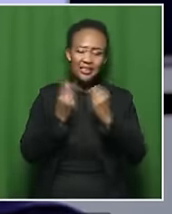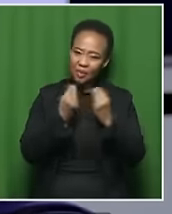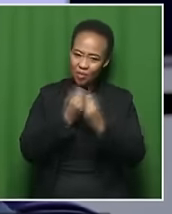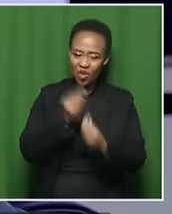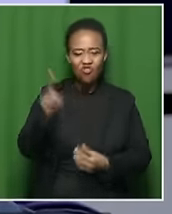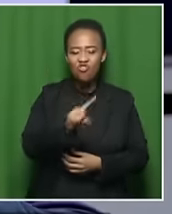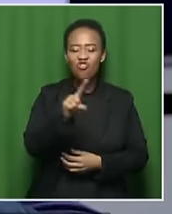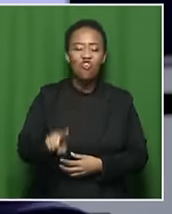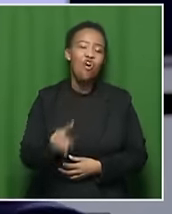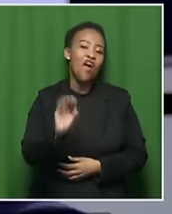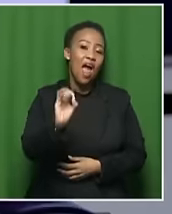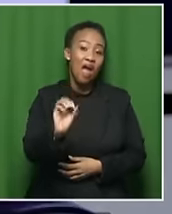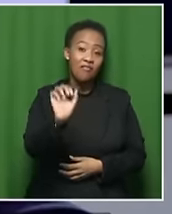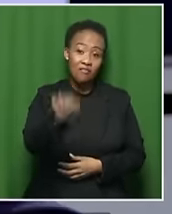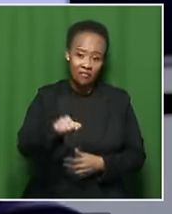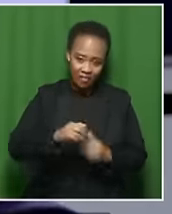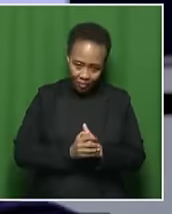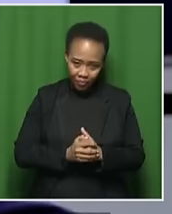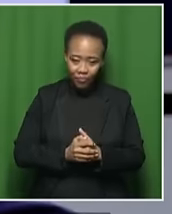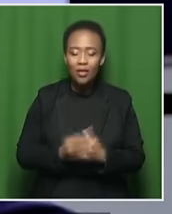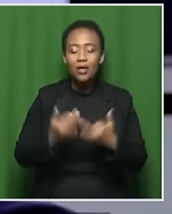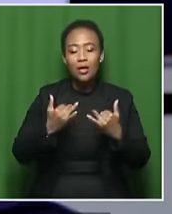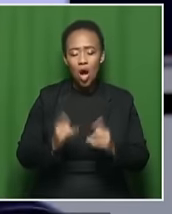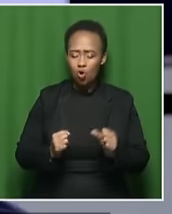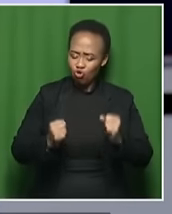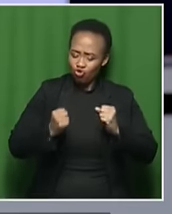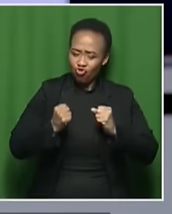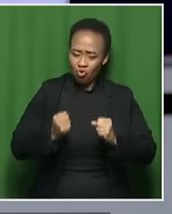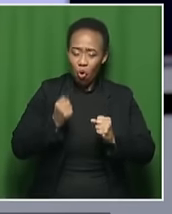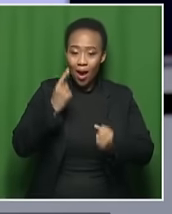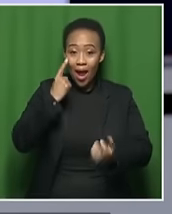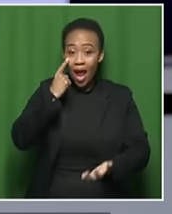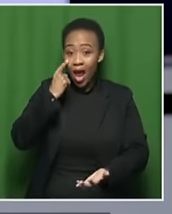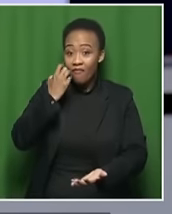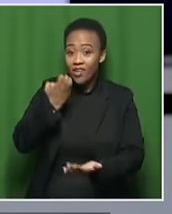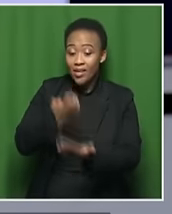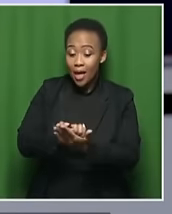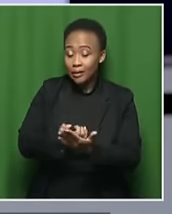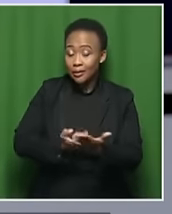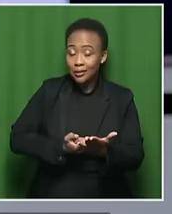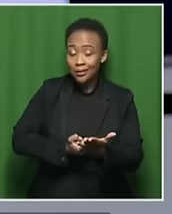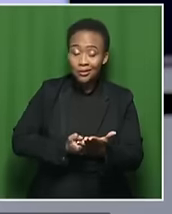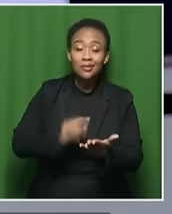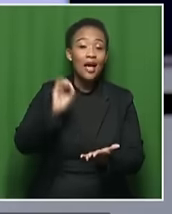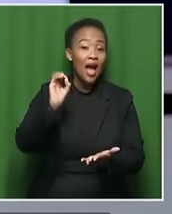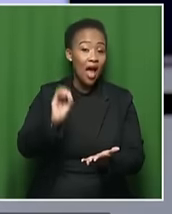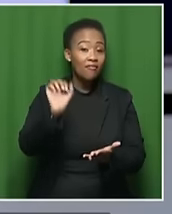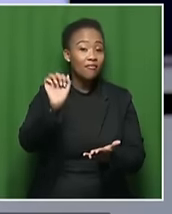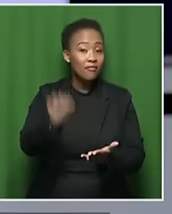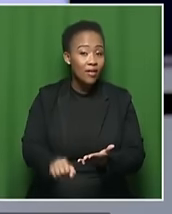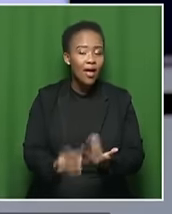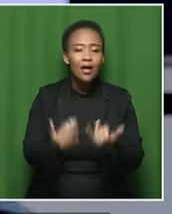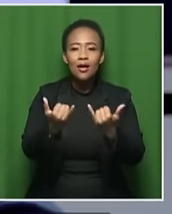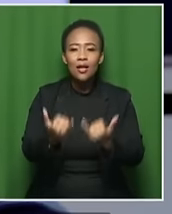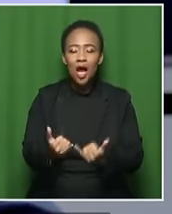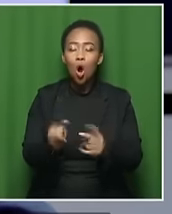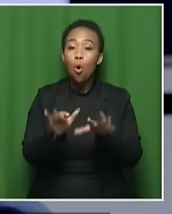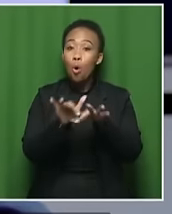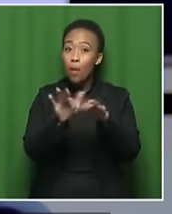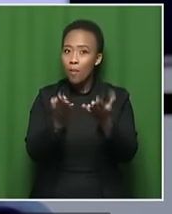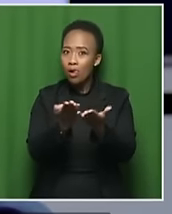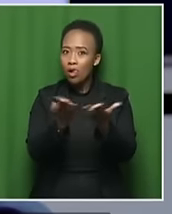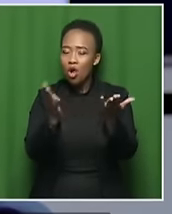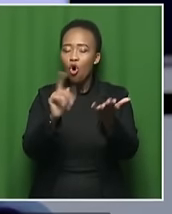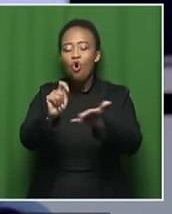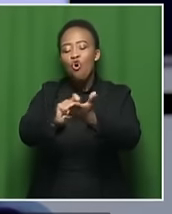it's extremely evident. And this is a chance for voters to say, how do